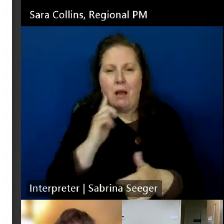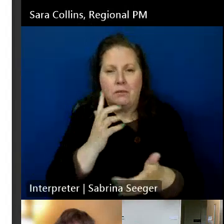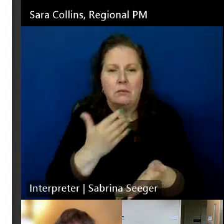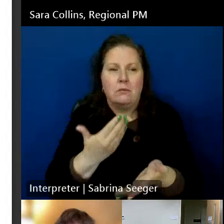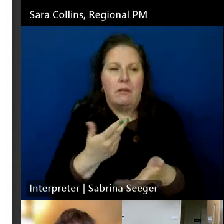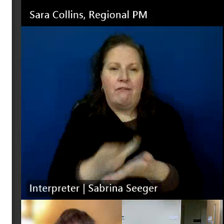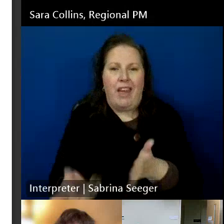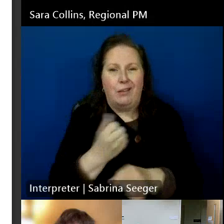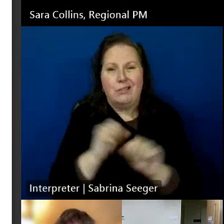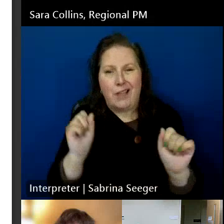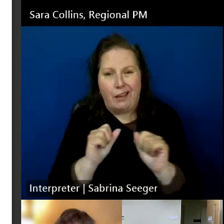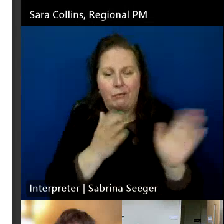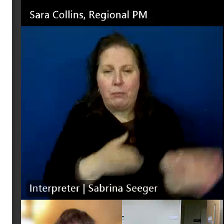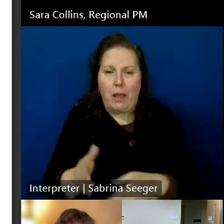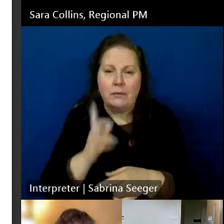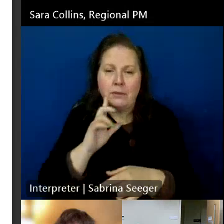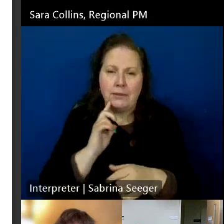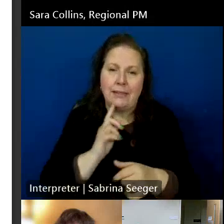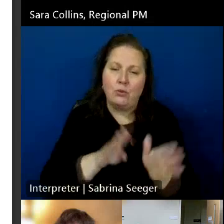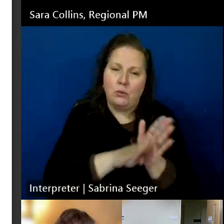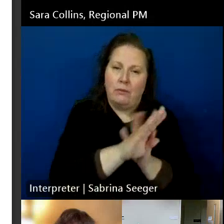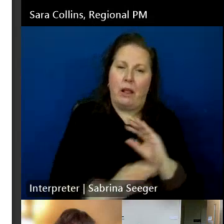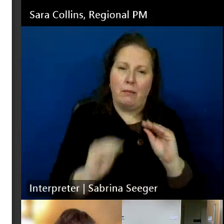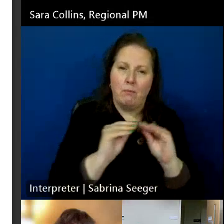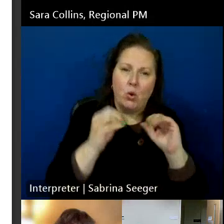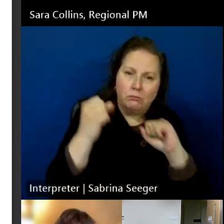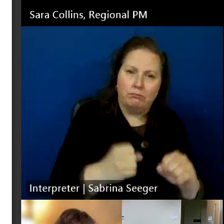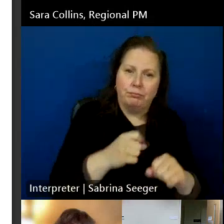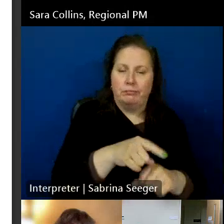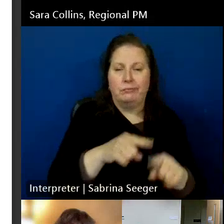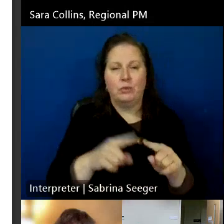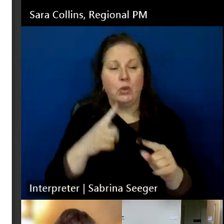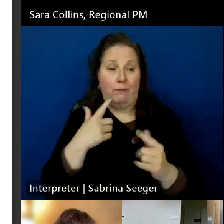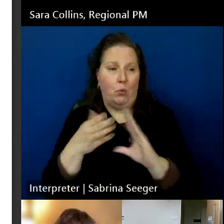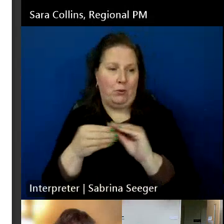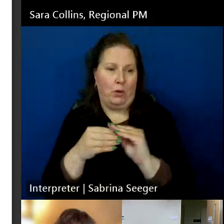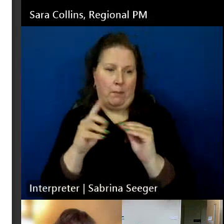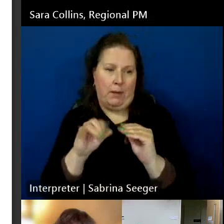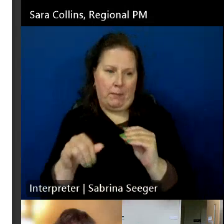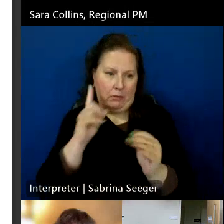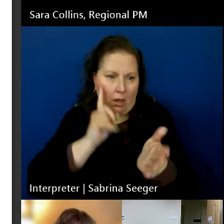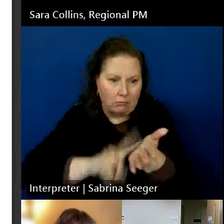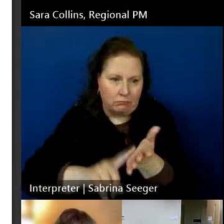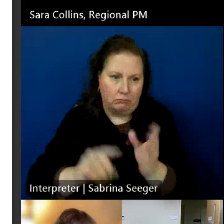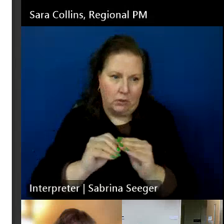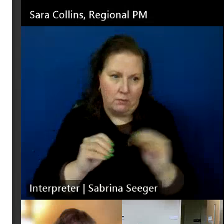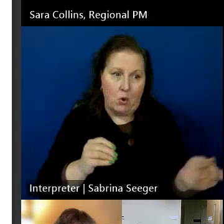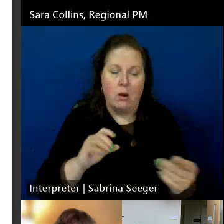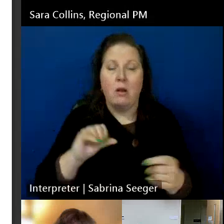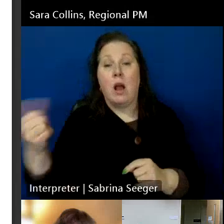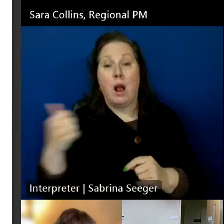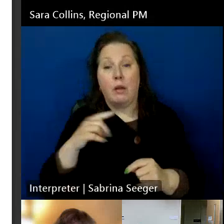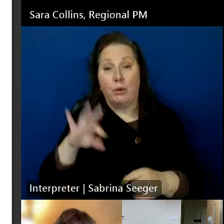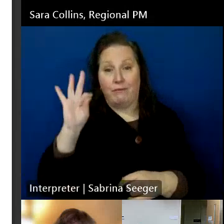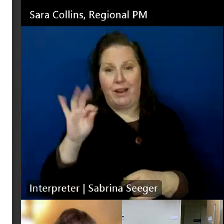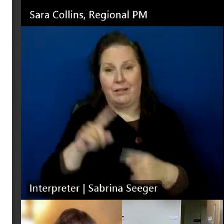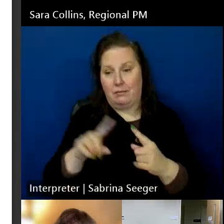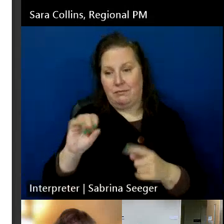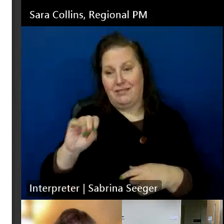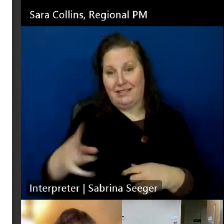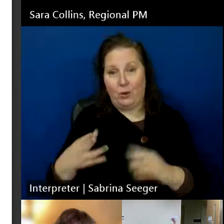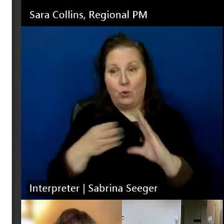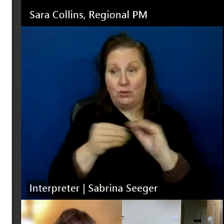in the plan. Please do check it out if you haven't, if you want to comment on this. Another finding, stakeholders reported